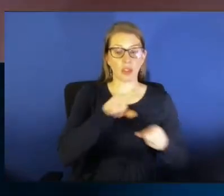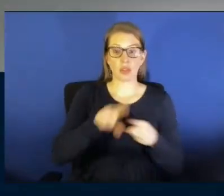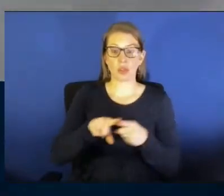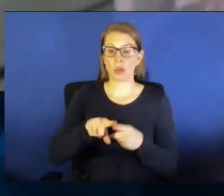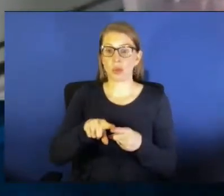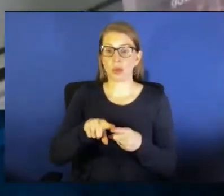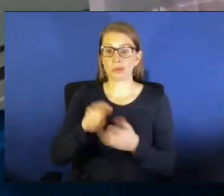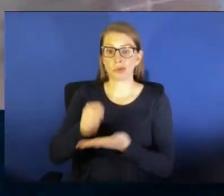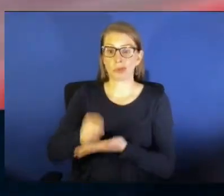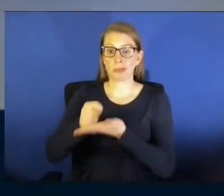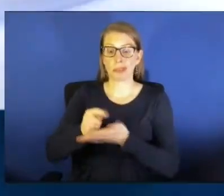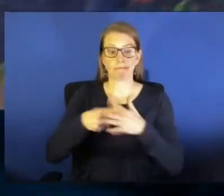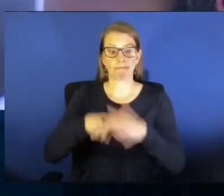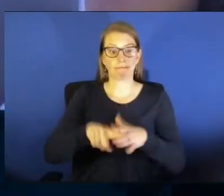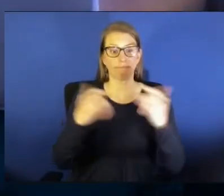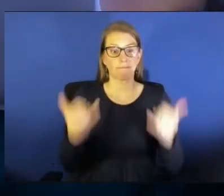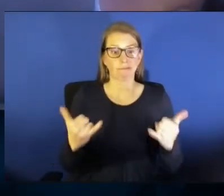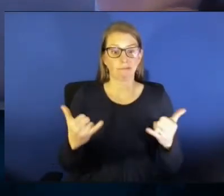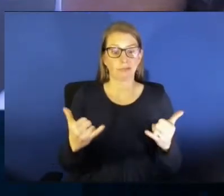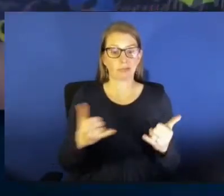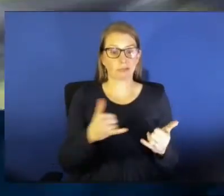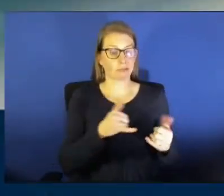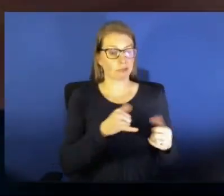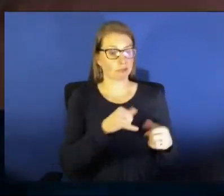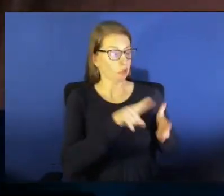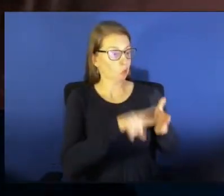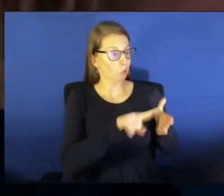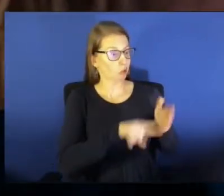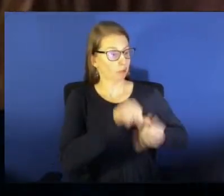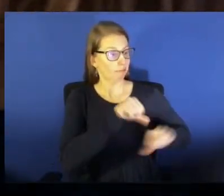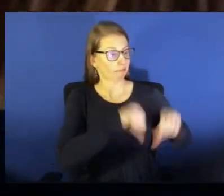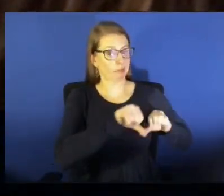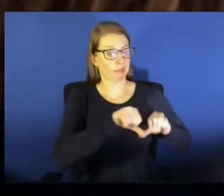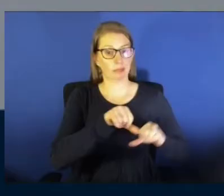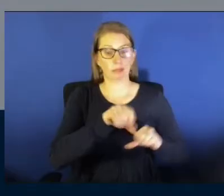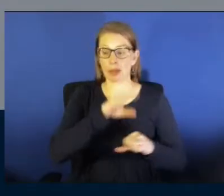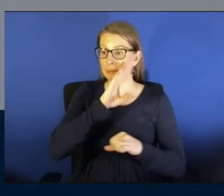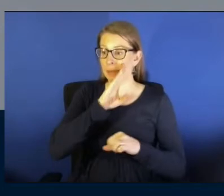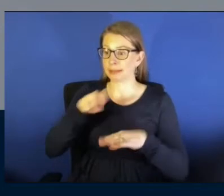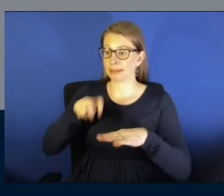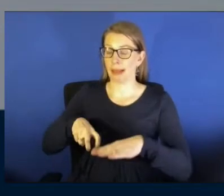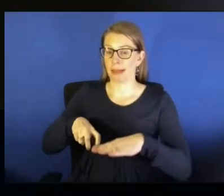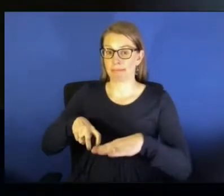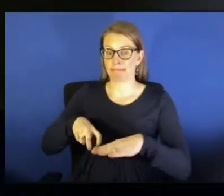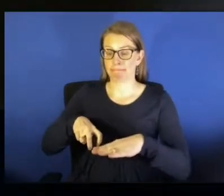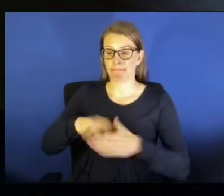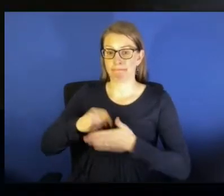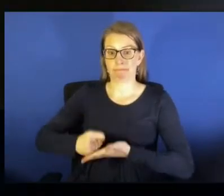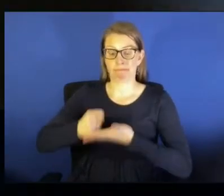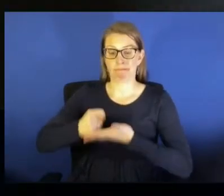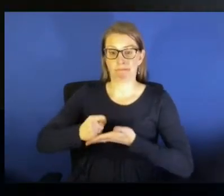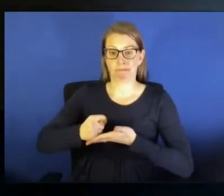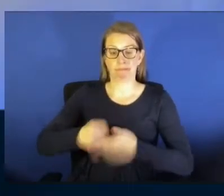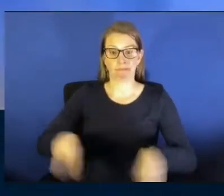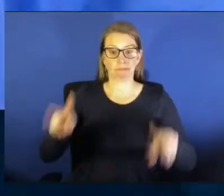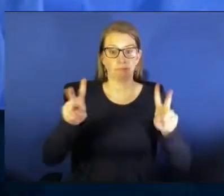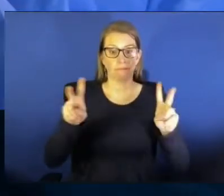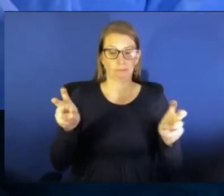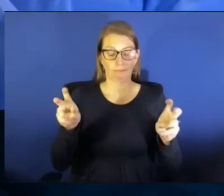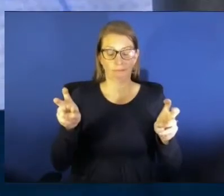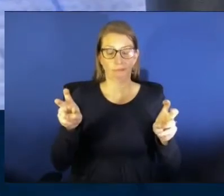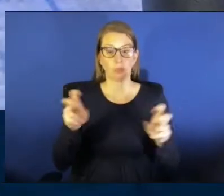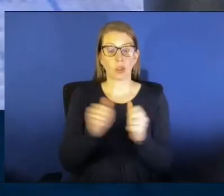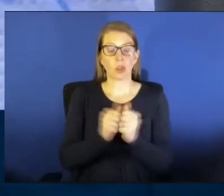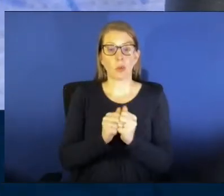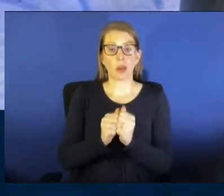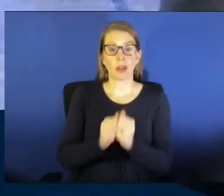From the research bench to the patient's bedside, this is Bench to Bedside with your host, Vice Chancellor and